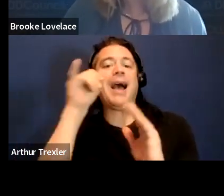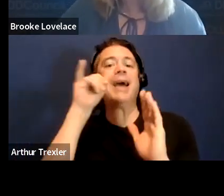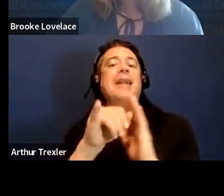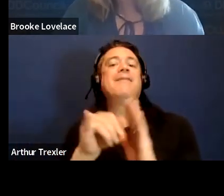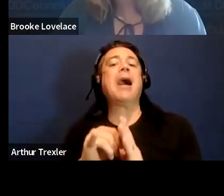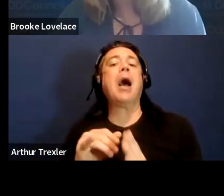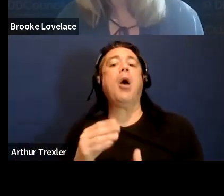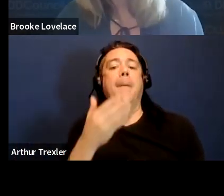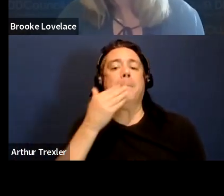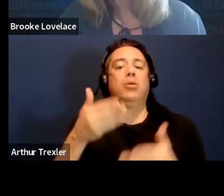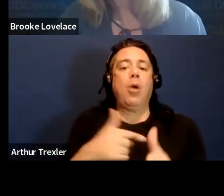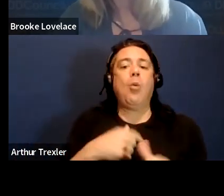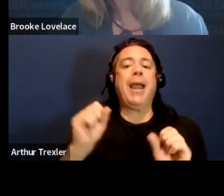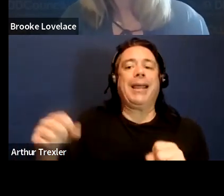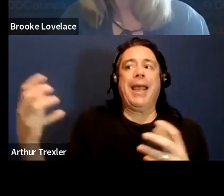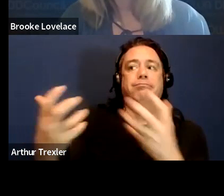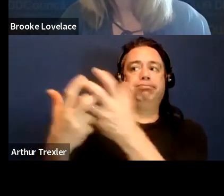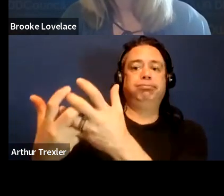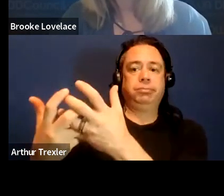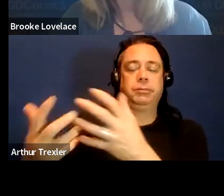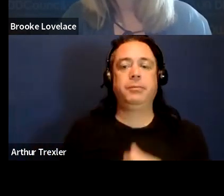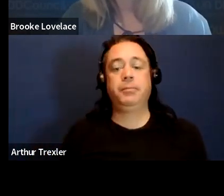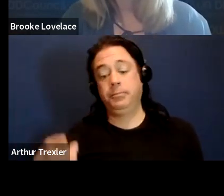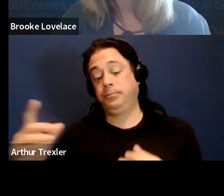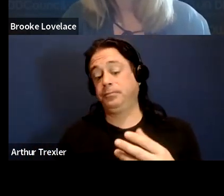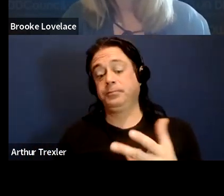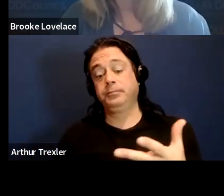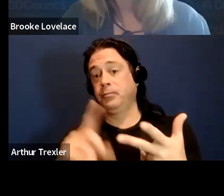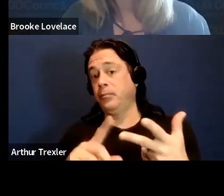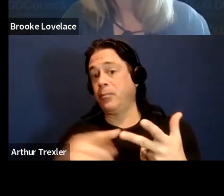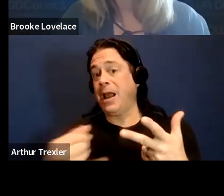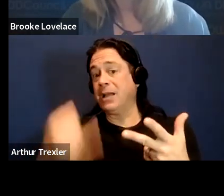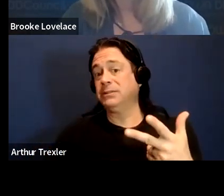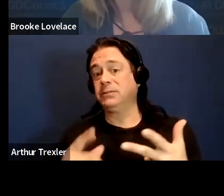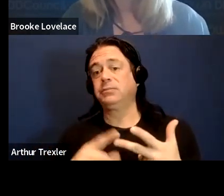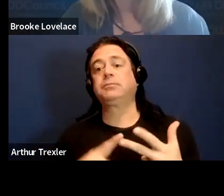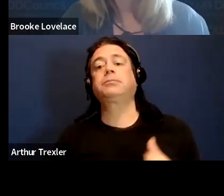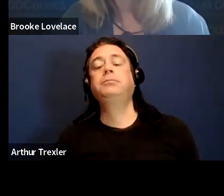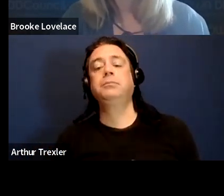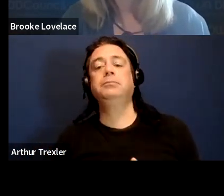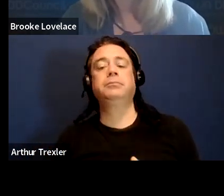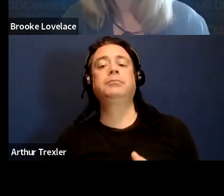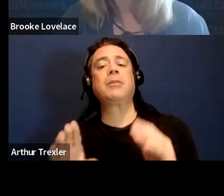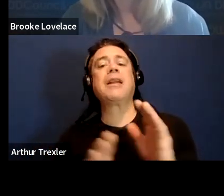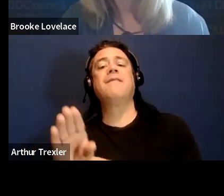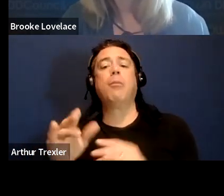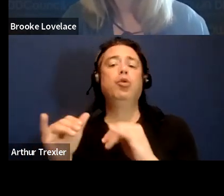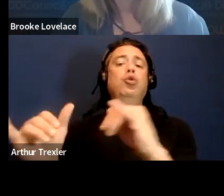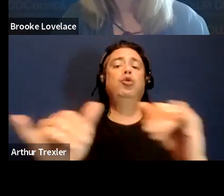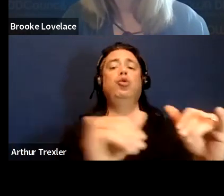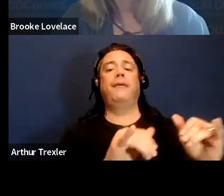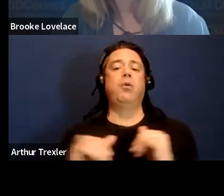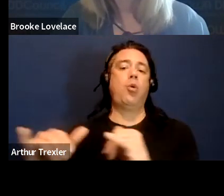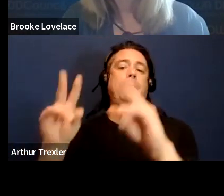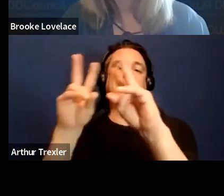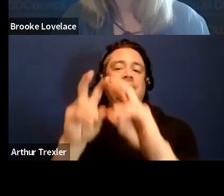alignment. The last activity for this alignment work is developing a uniform assessment tool.